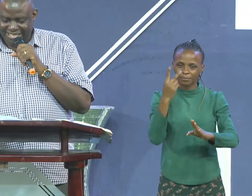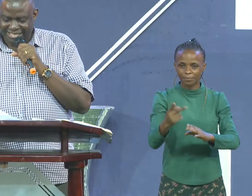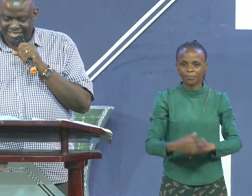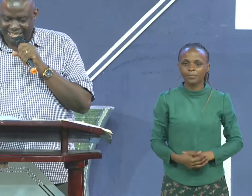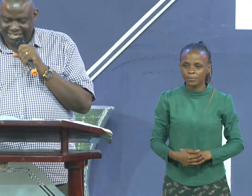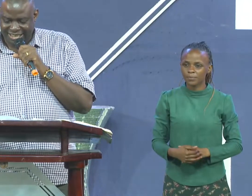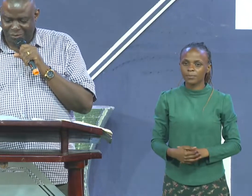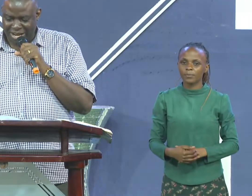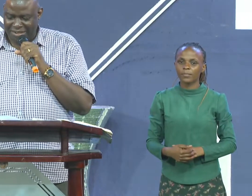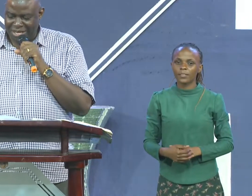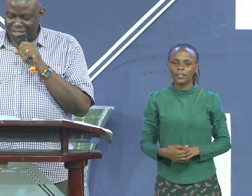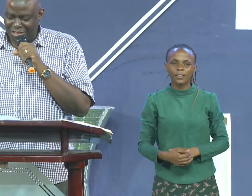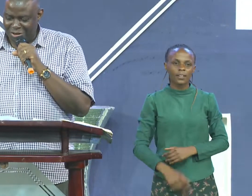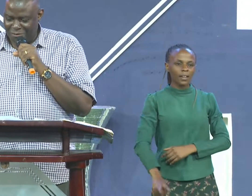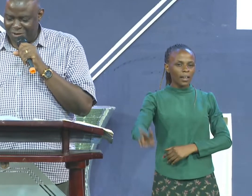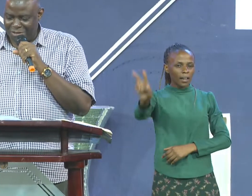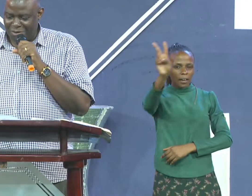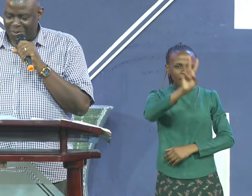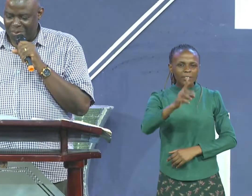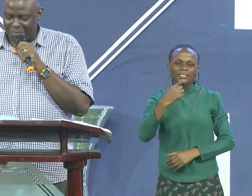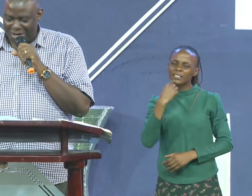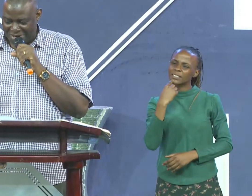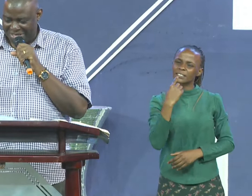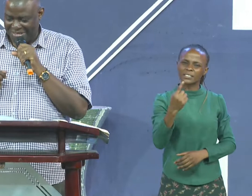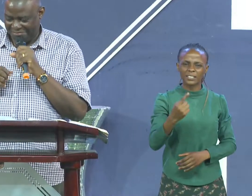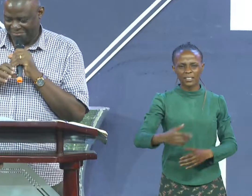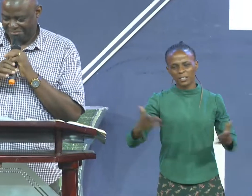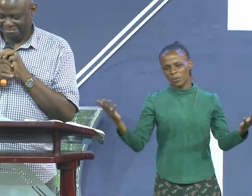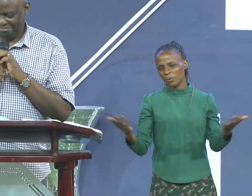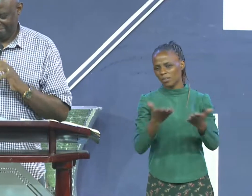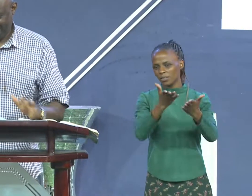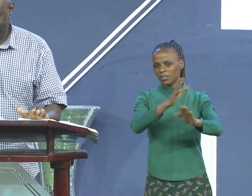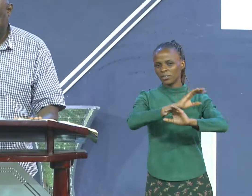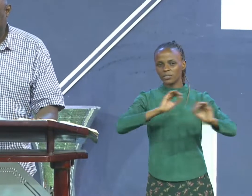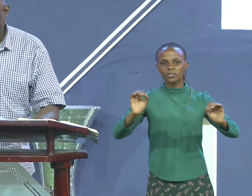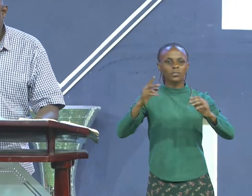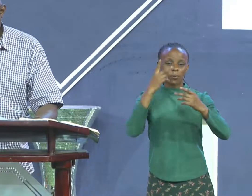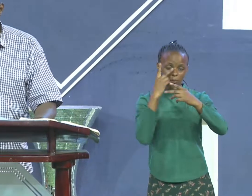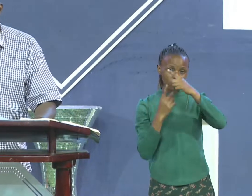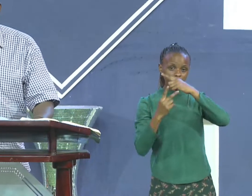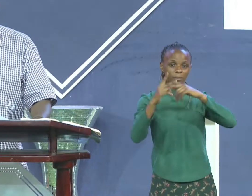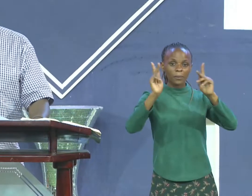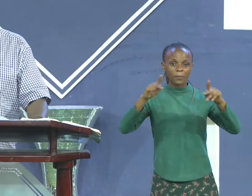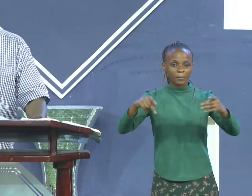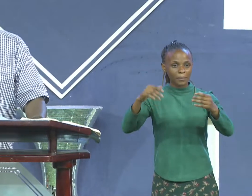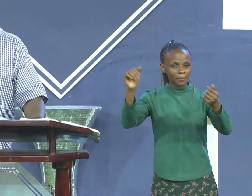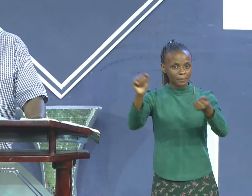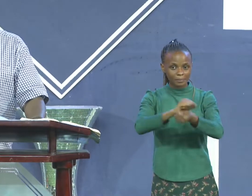verse that says that where there is no vision, people perish. I think it is